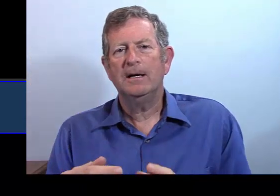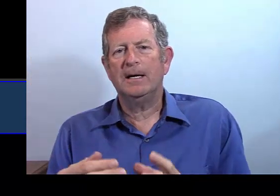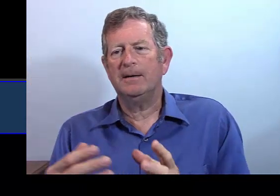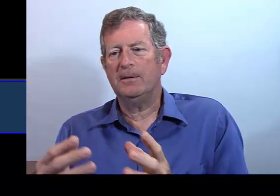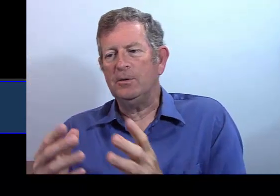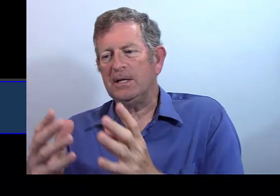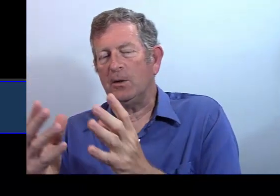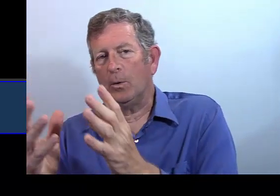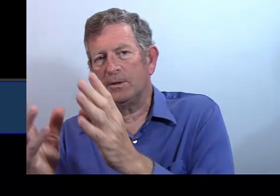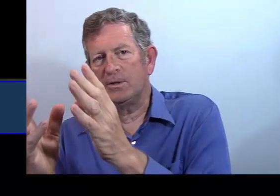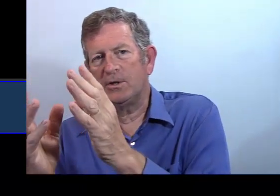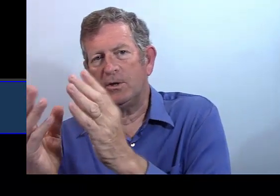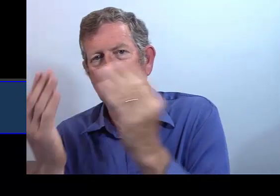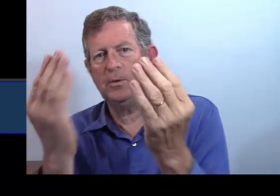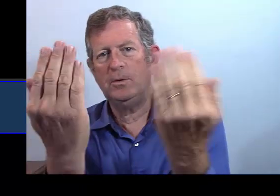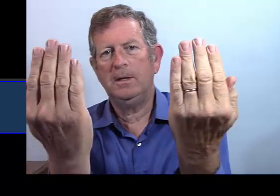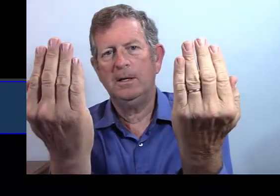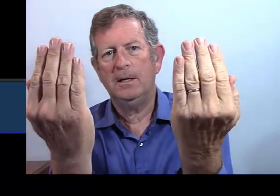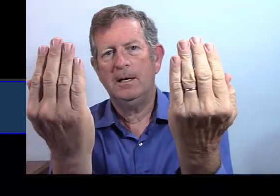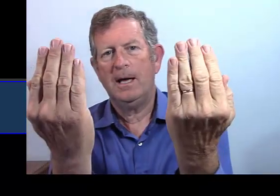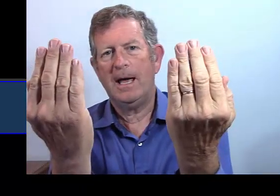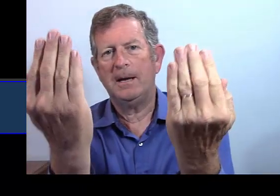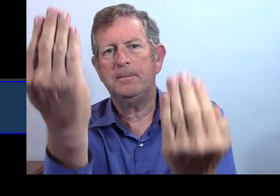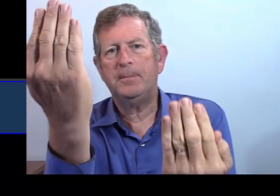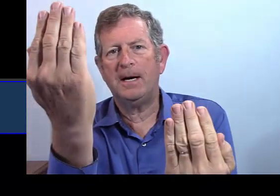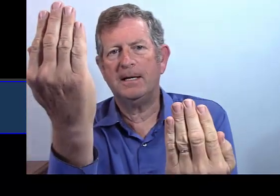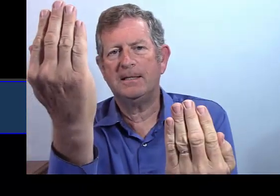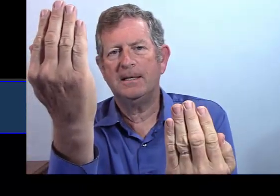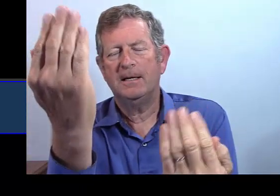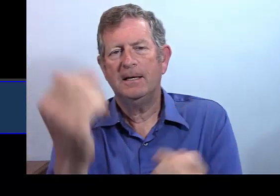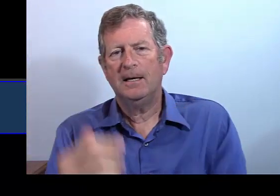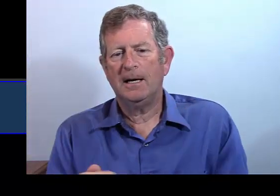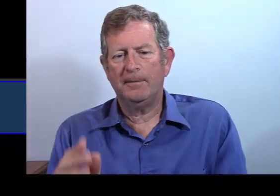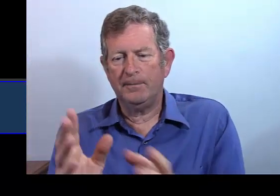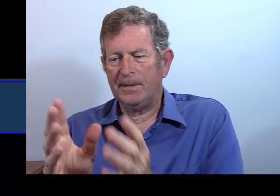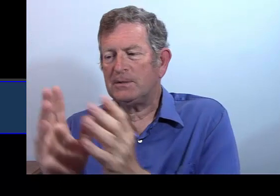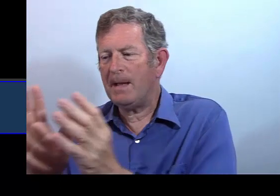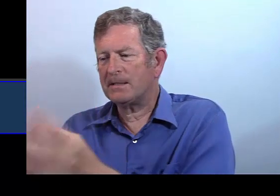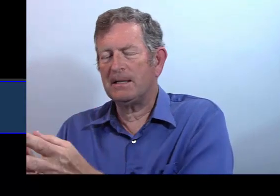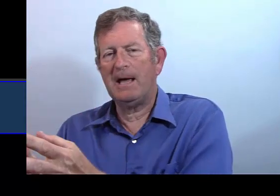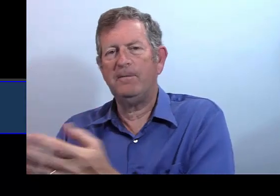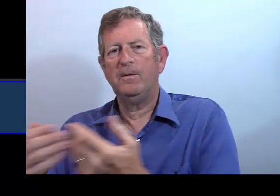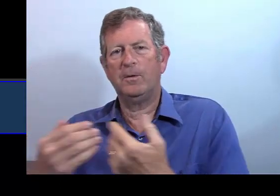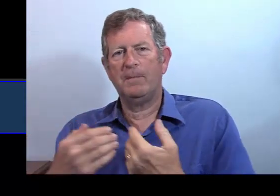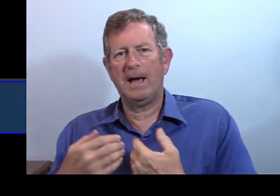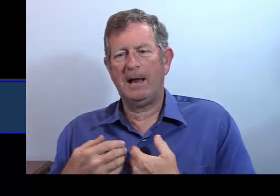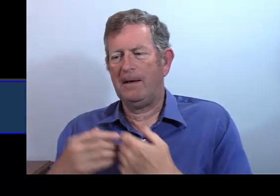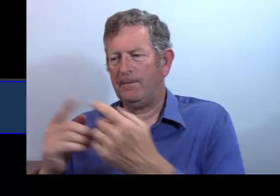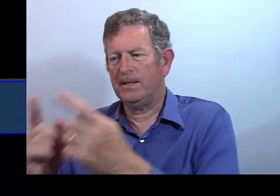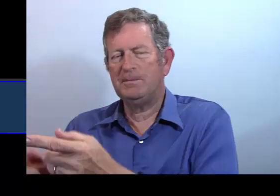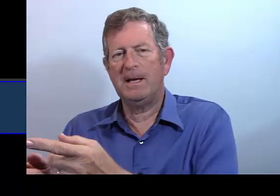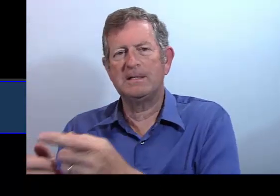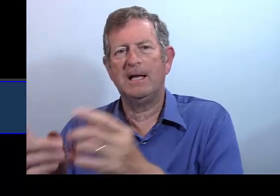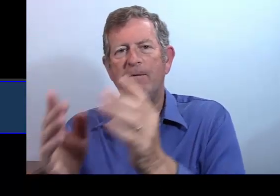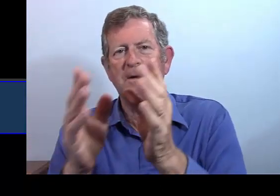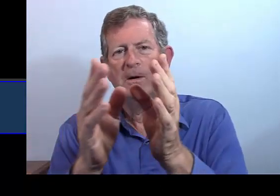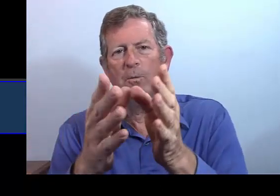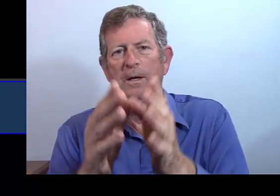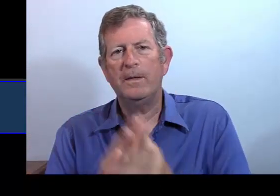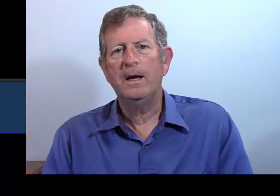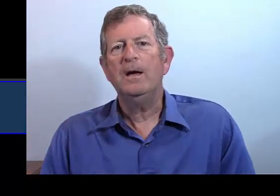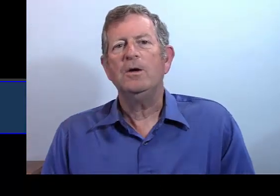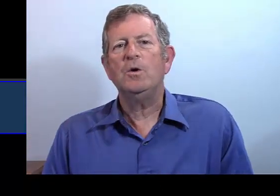contrast using the words to and but. This man's life with my life, and this man's